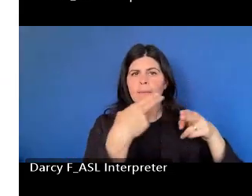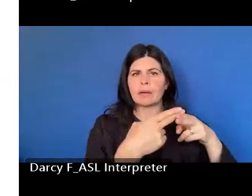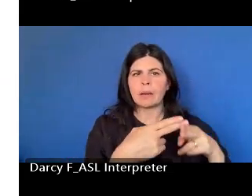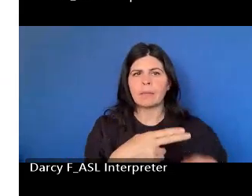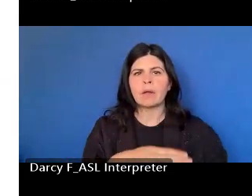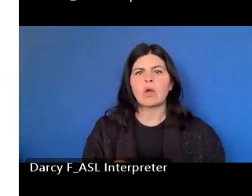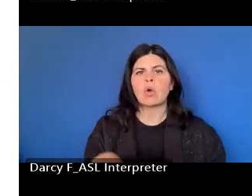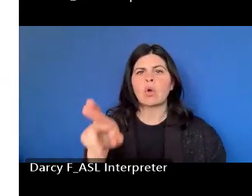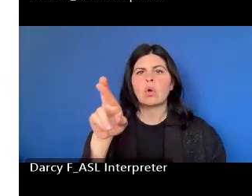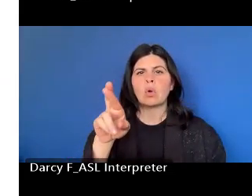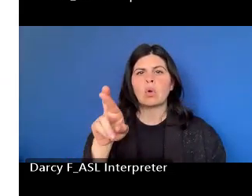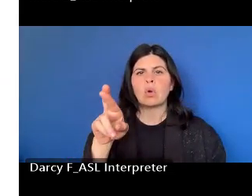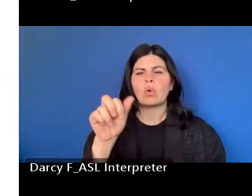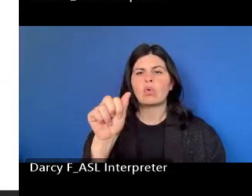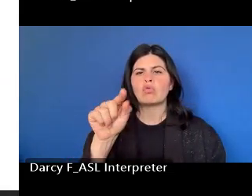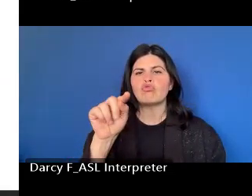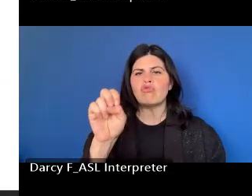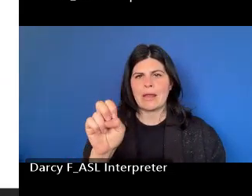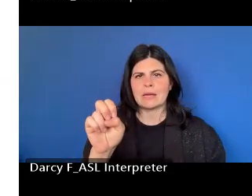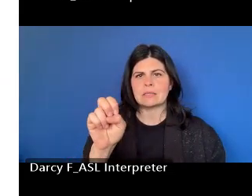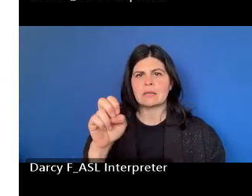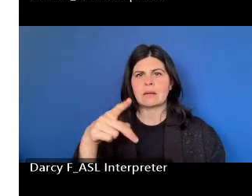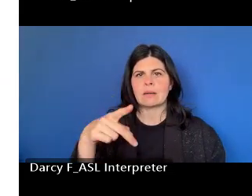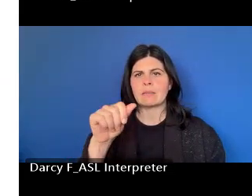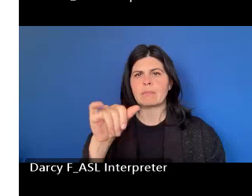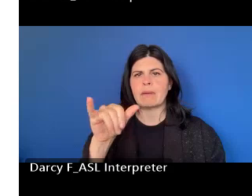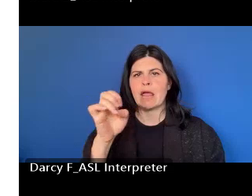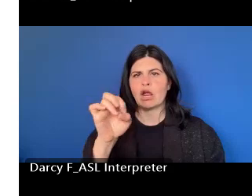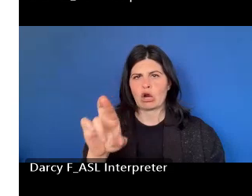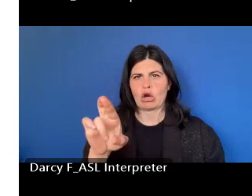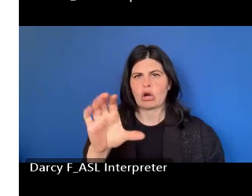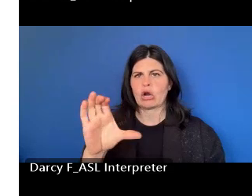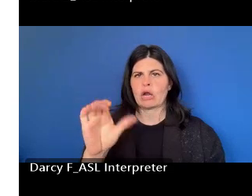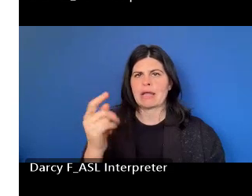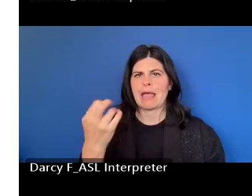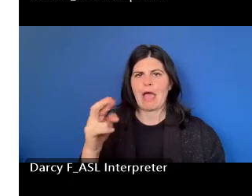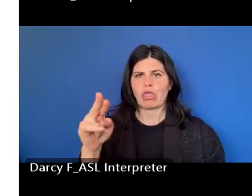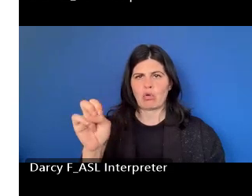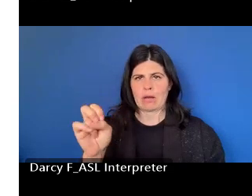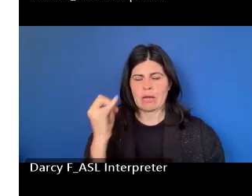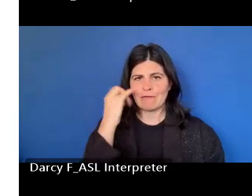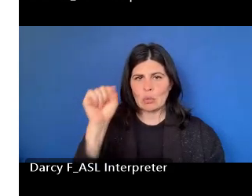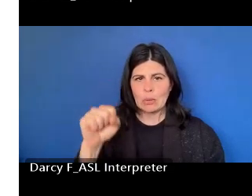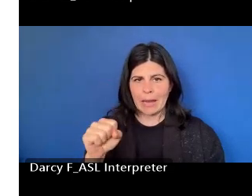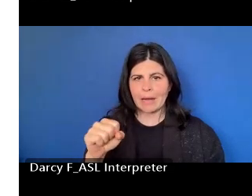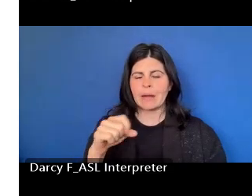Catherine. So Ratepayer Catherine, if you can unmute yourself, you should be able to speak.